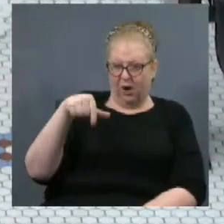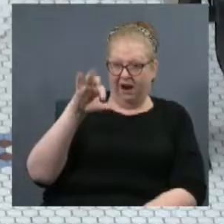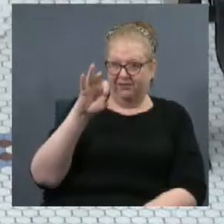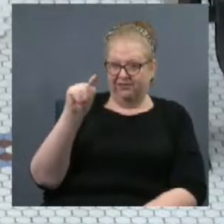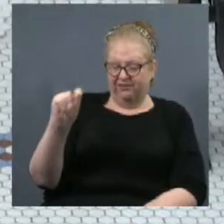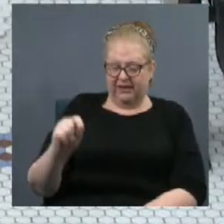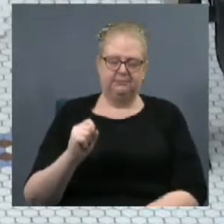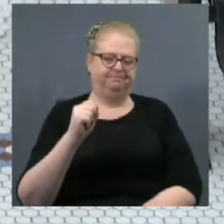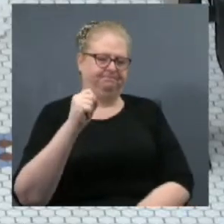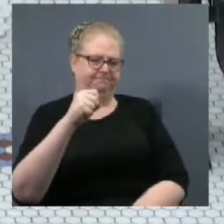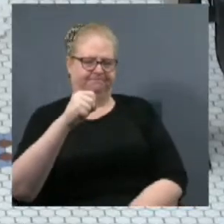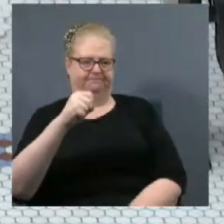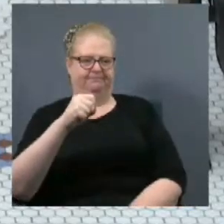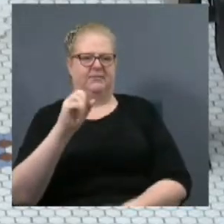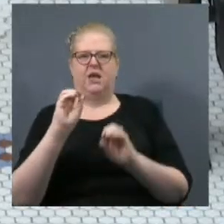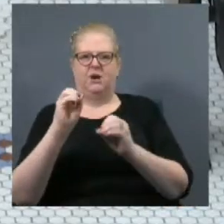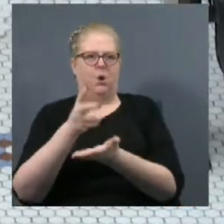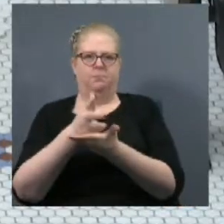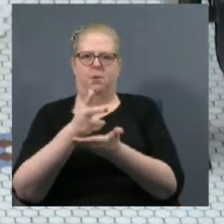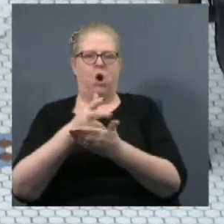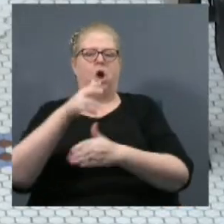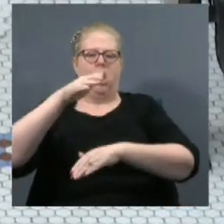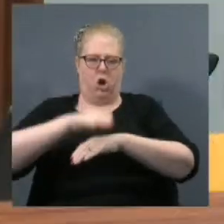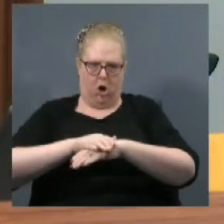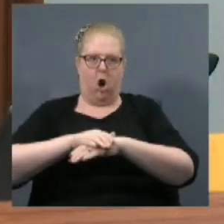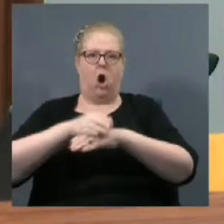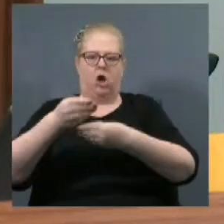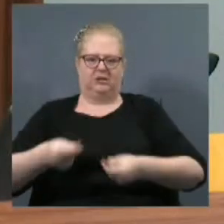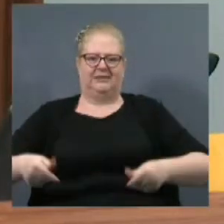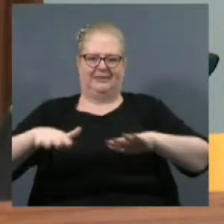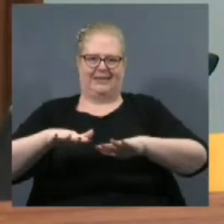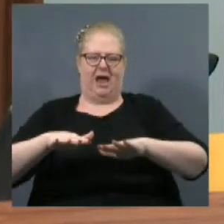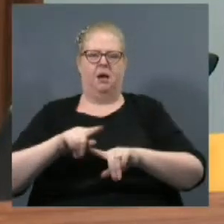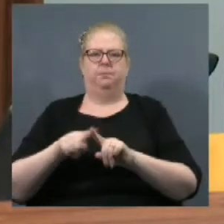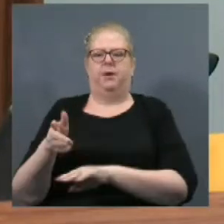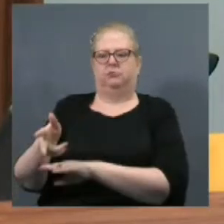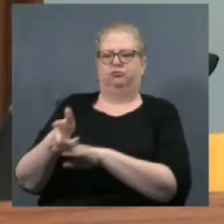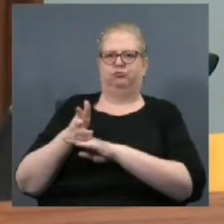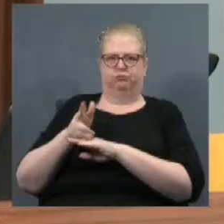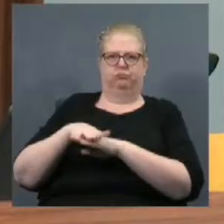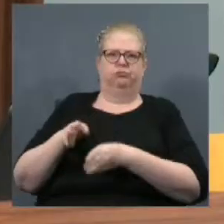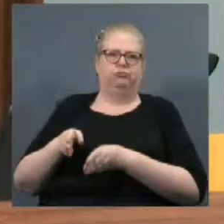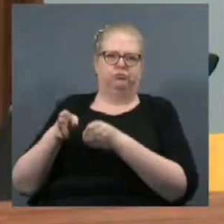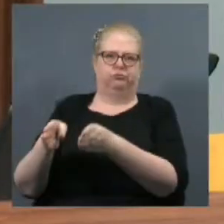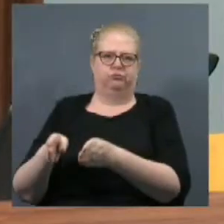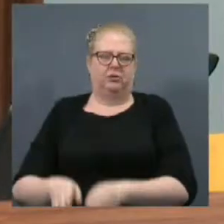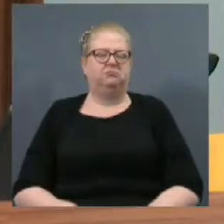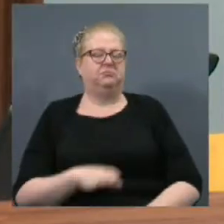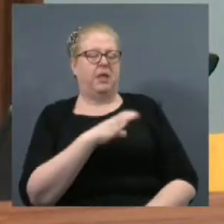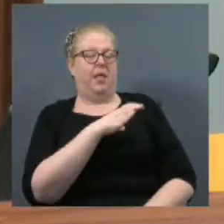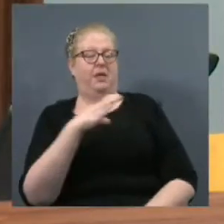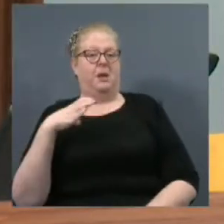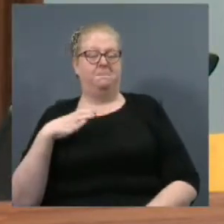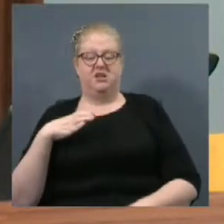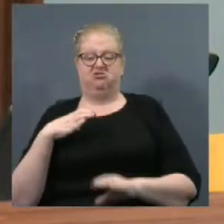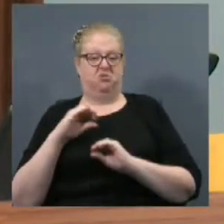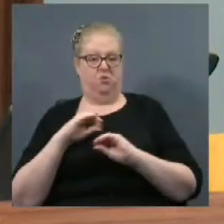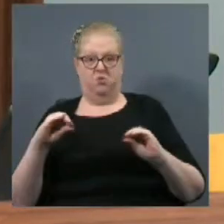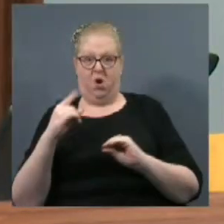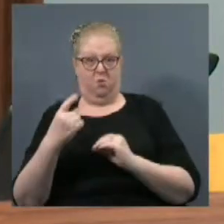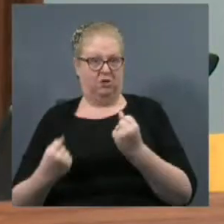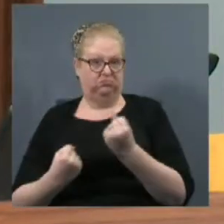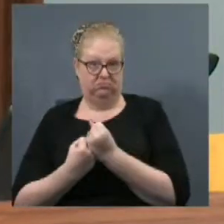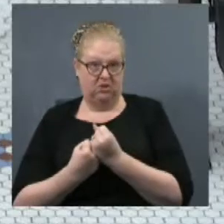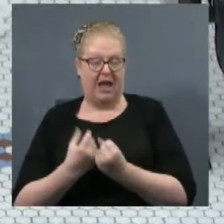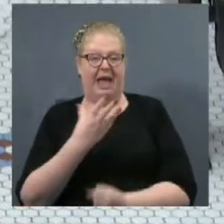No parking on the site, just on street. And Planning Commission, no one voted for this, and the staff has